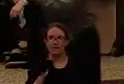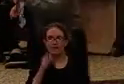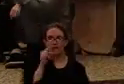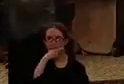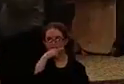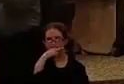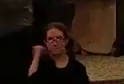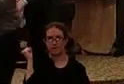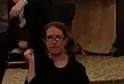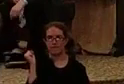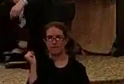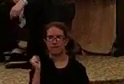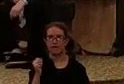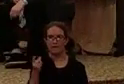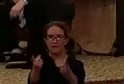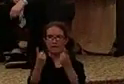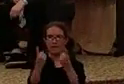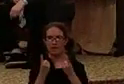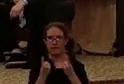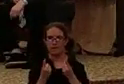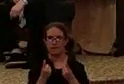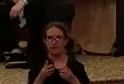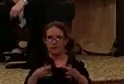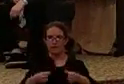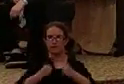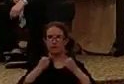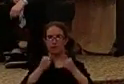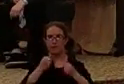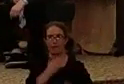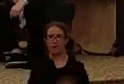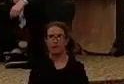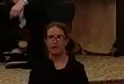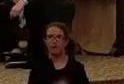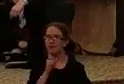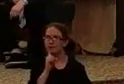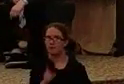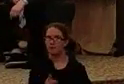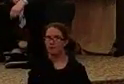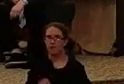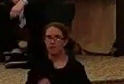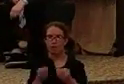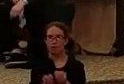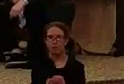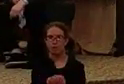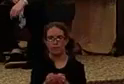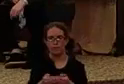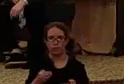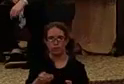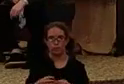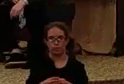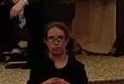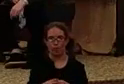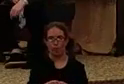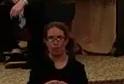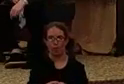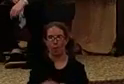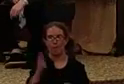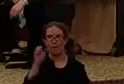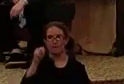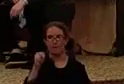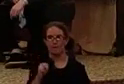thief. Amen. And he came and he stole that birthright literally for a bowl of beans. Amen. From his